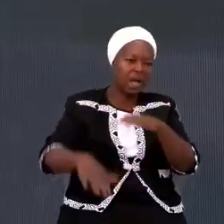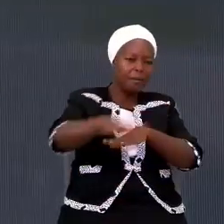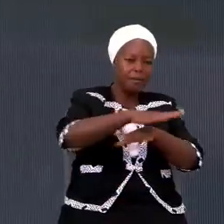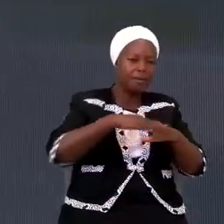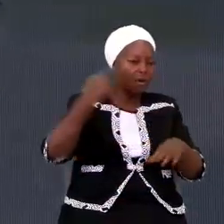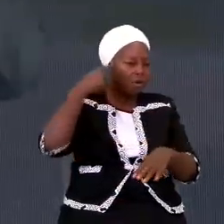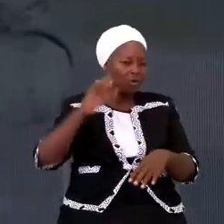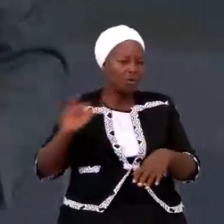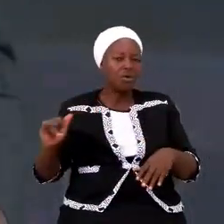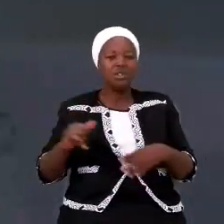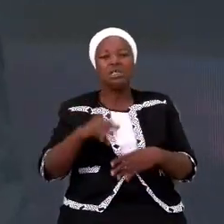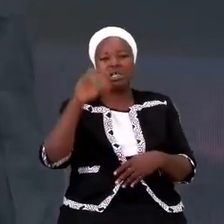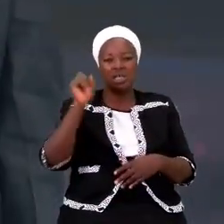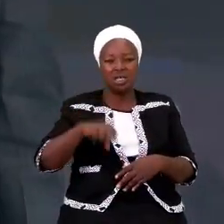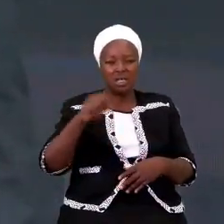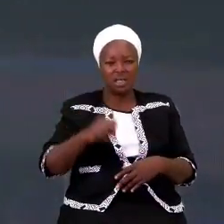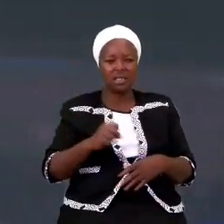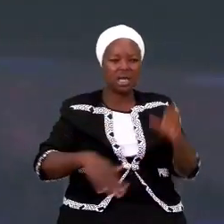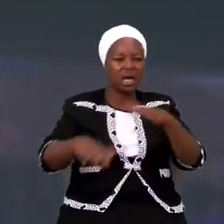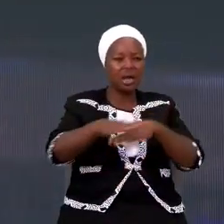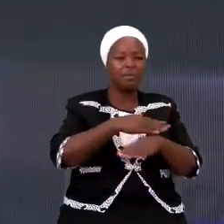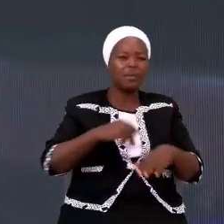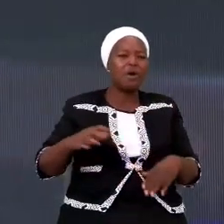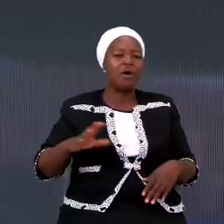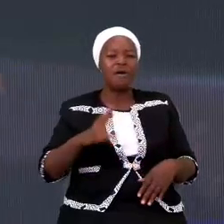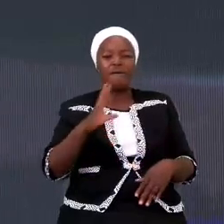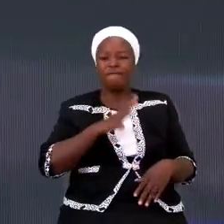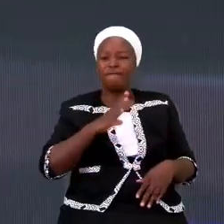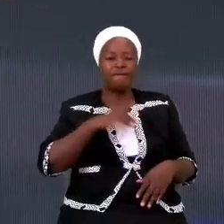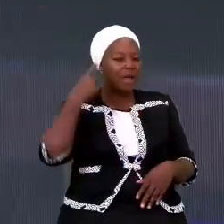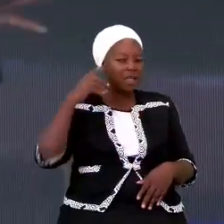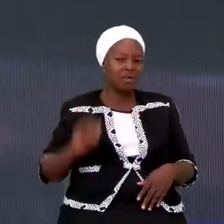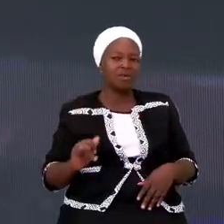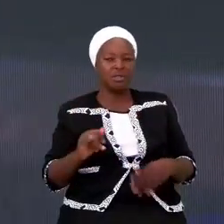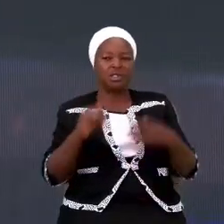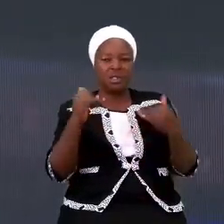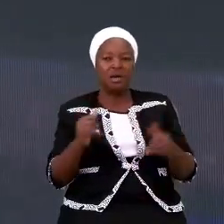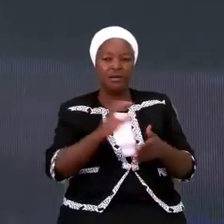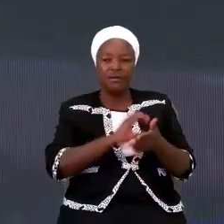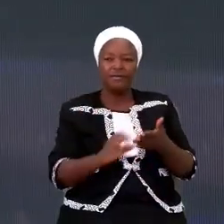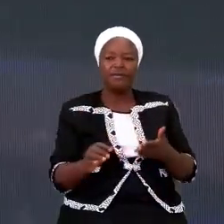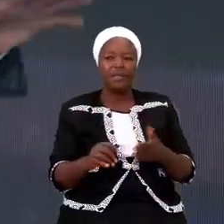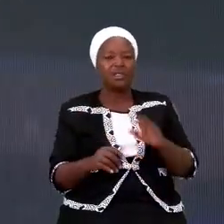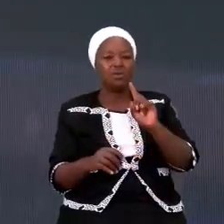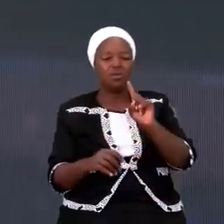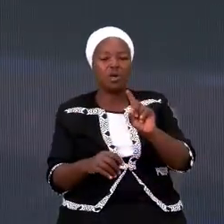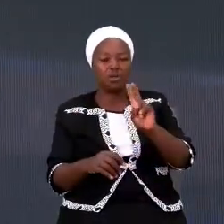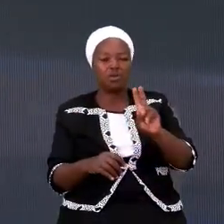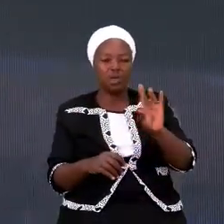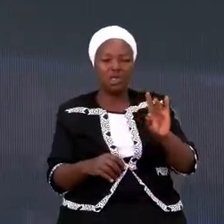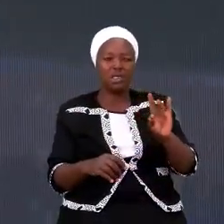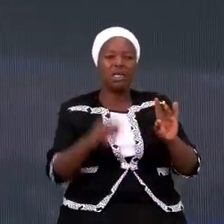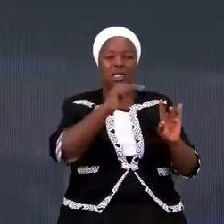128. In 128, therefore, I esteem all thy precepts concerning